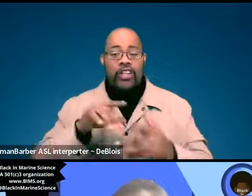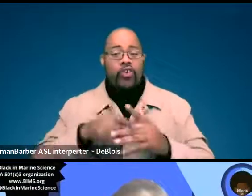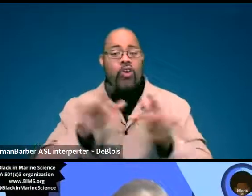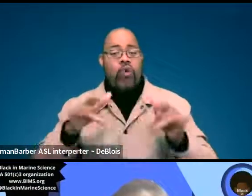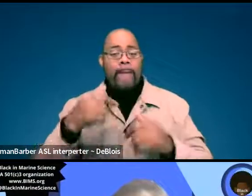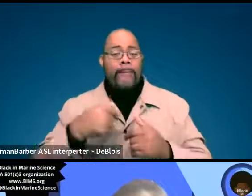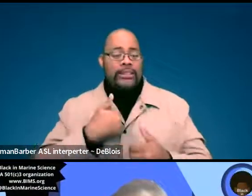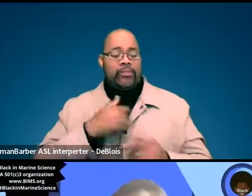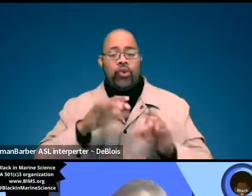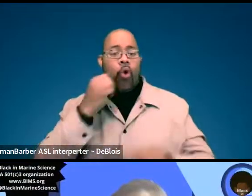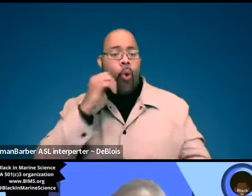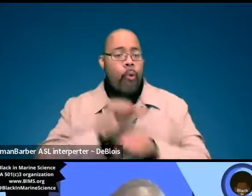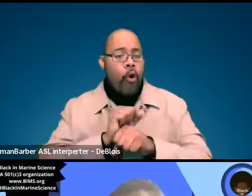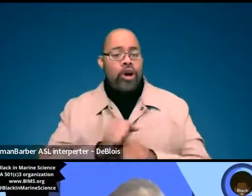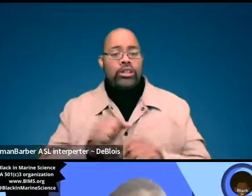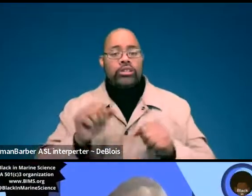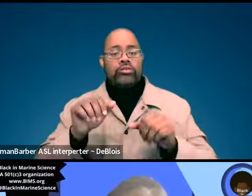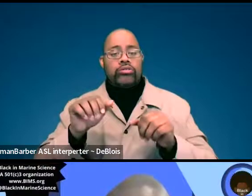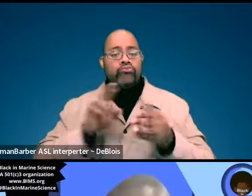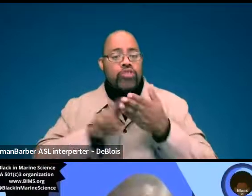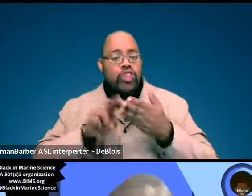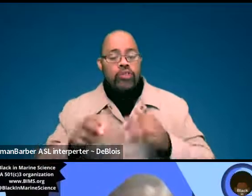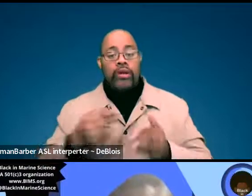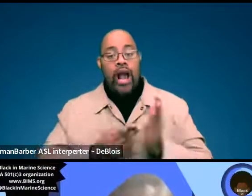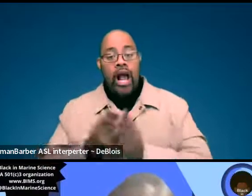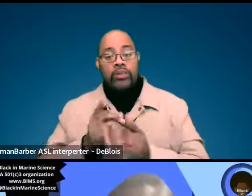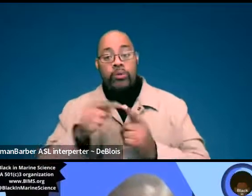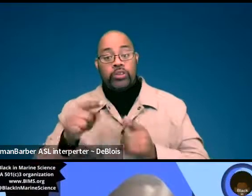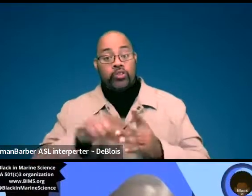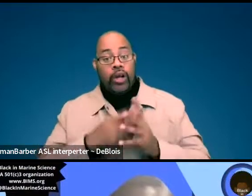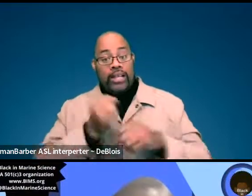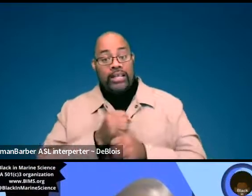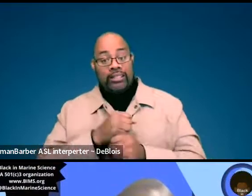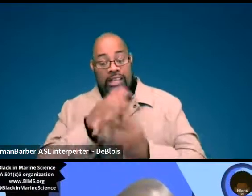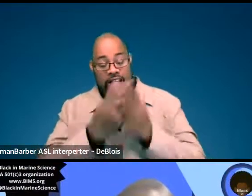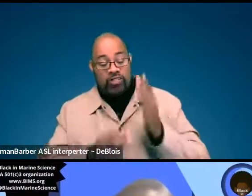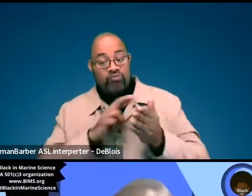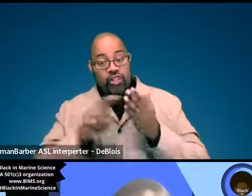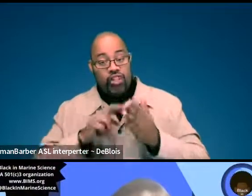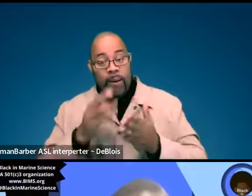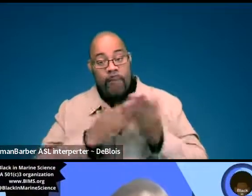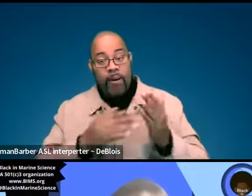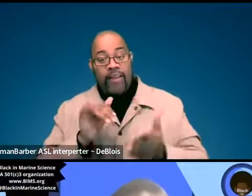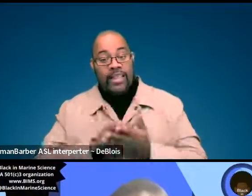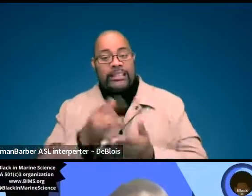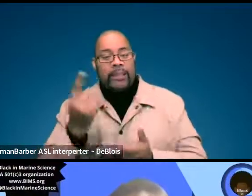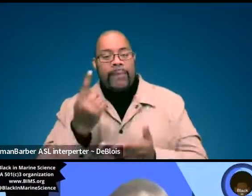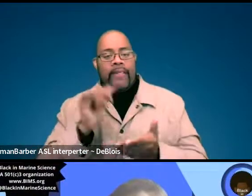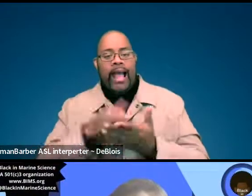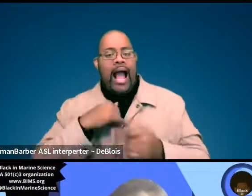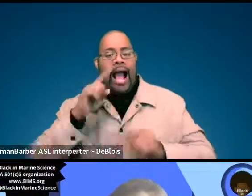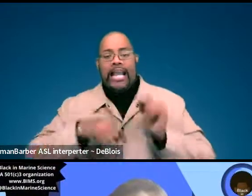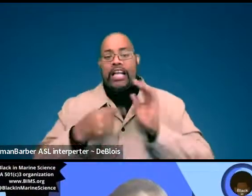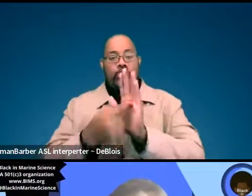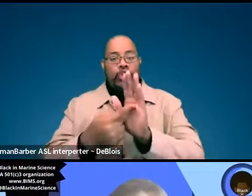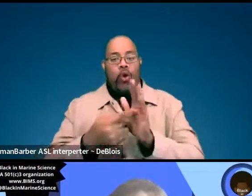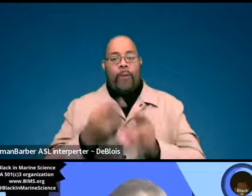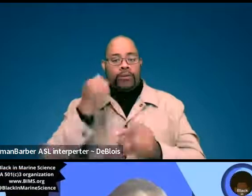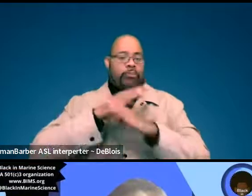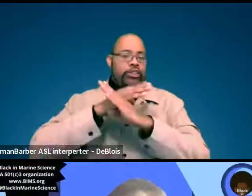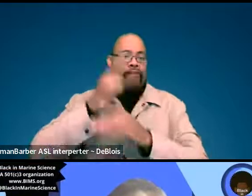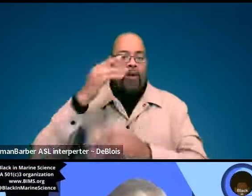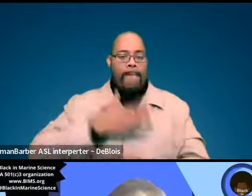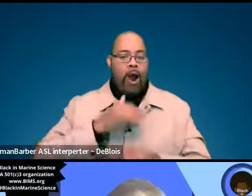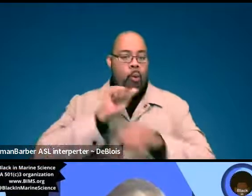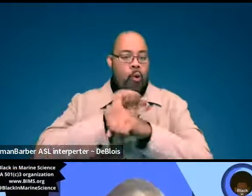doing homework, doing research. And to be honest, once you start getting into the research piece, there's some things I can't show out of protection for